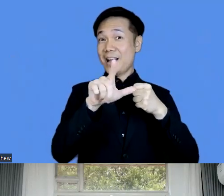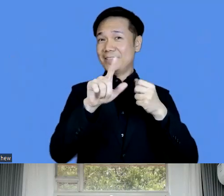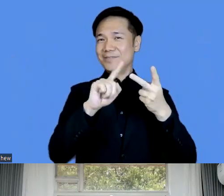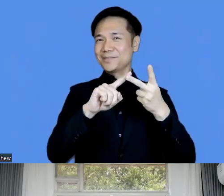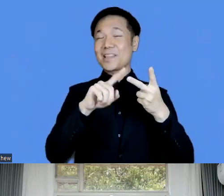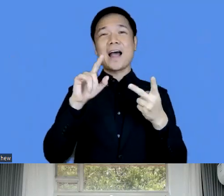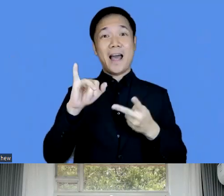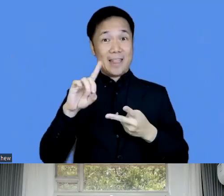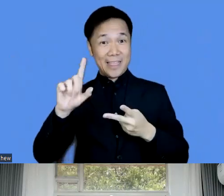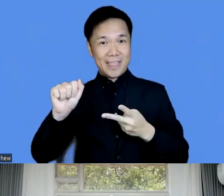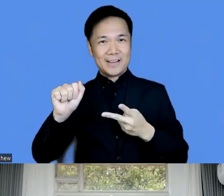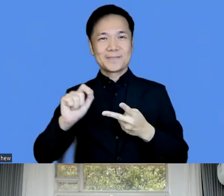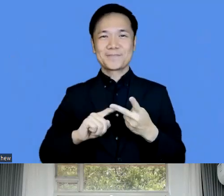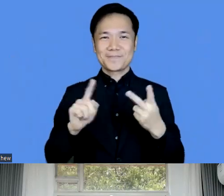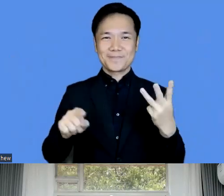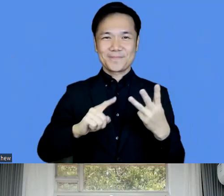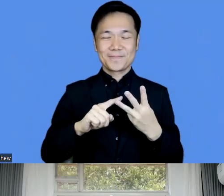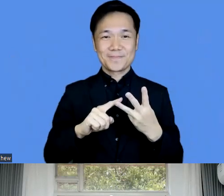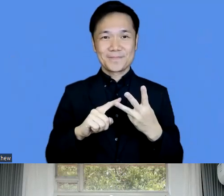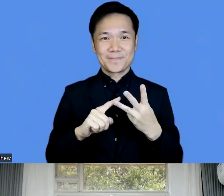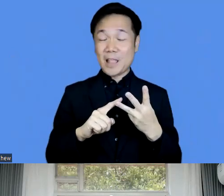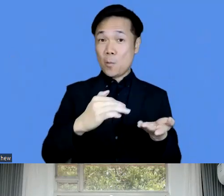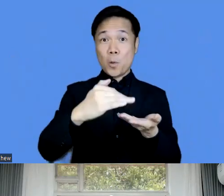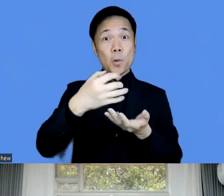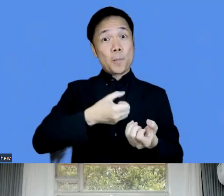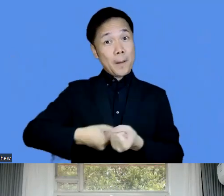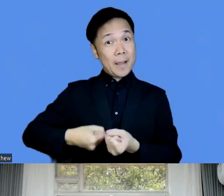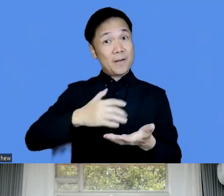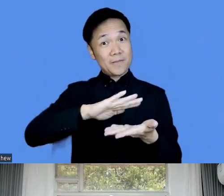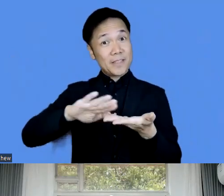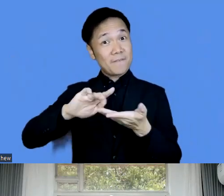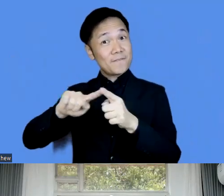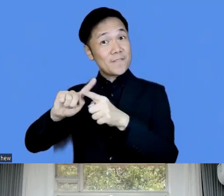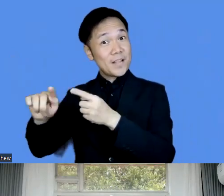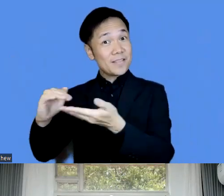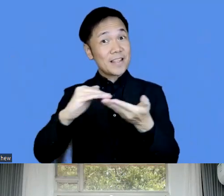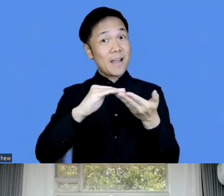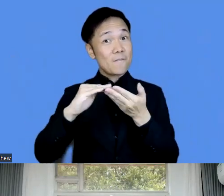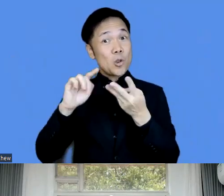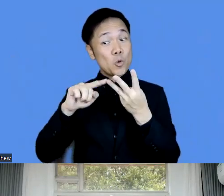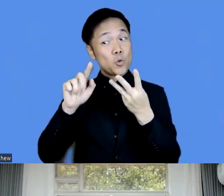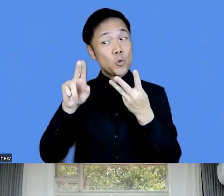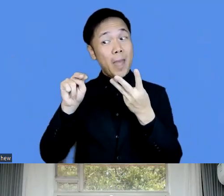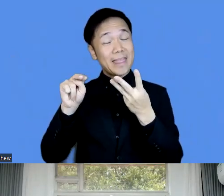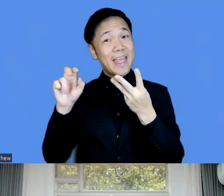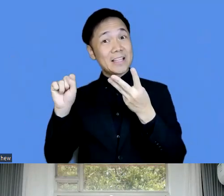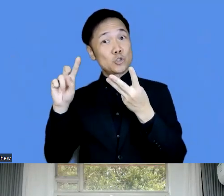International Disability Alliance, the Stakeholder Group of Persons with Disabilities to the United Nations,